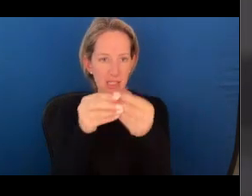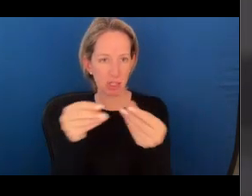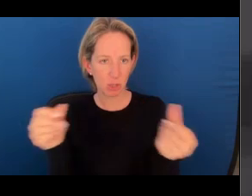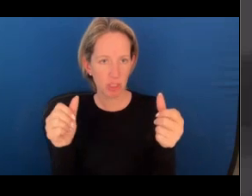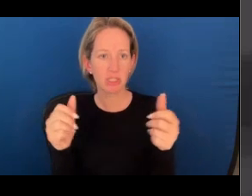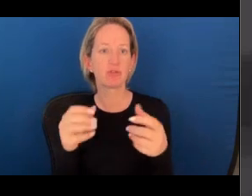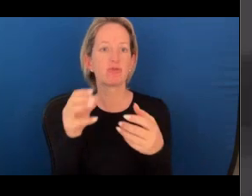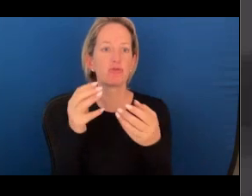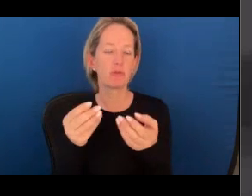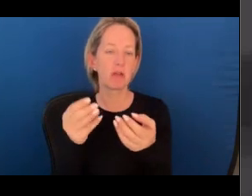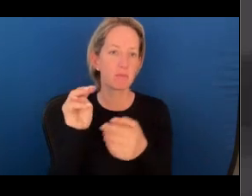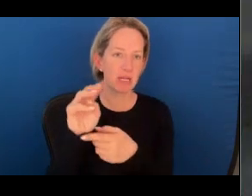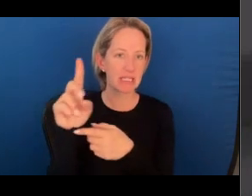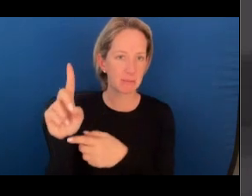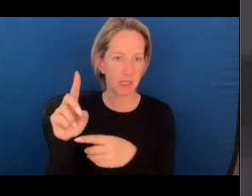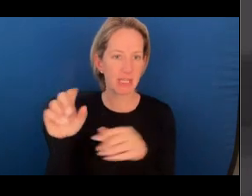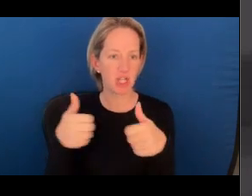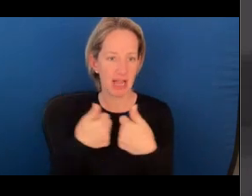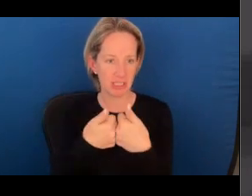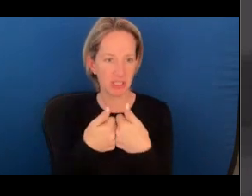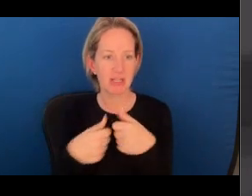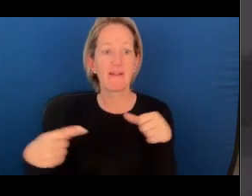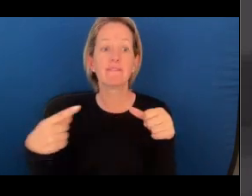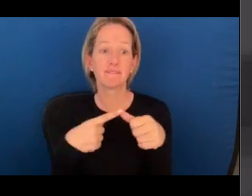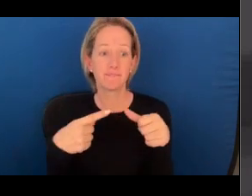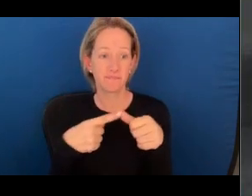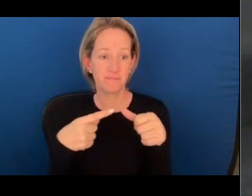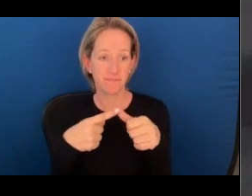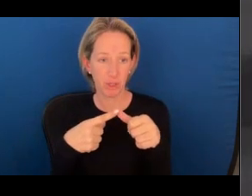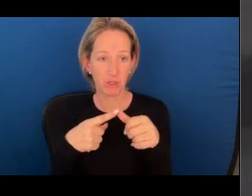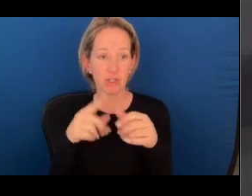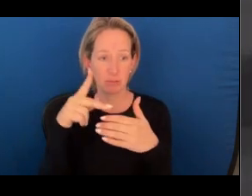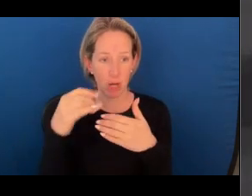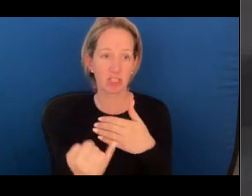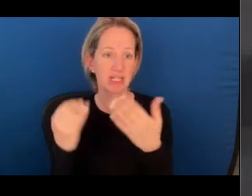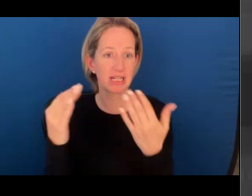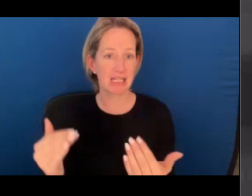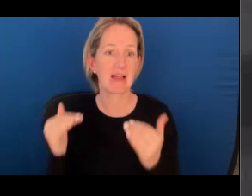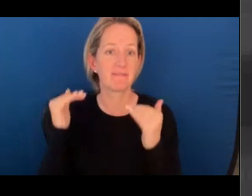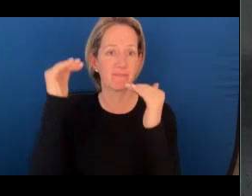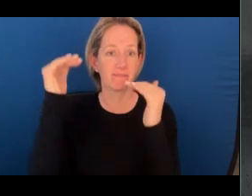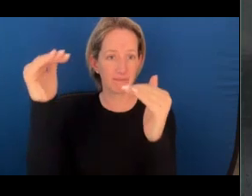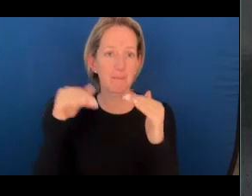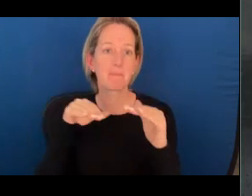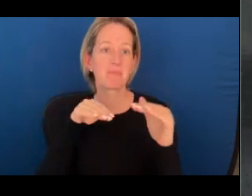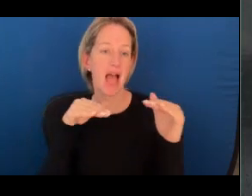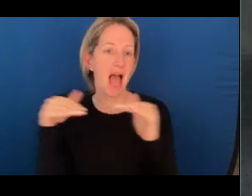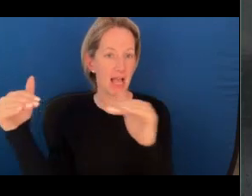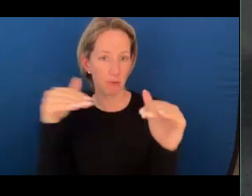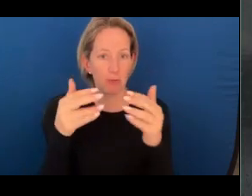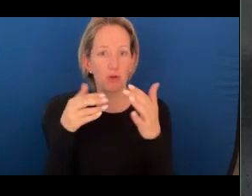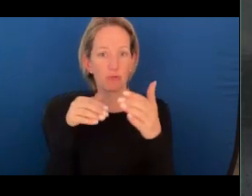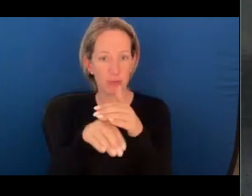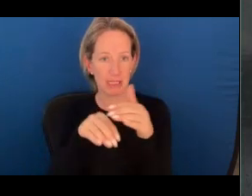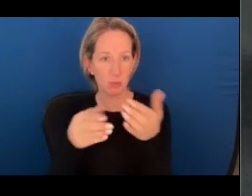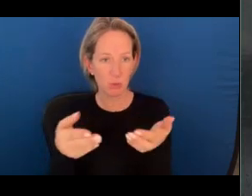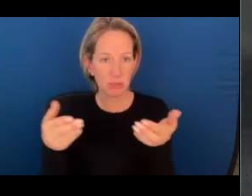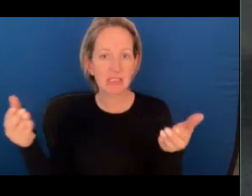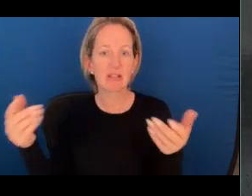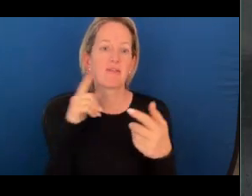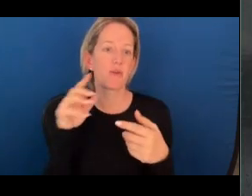Challenges. And our first project is Advancing Equitable Resources to Marine Debris Solutions through California's Ocean Litter